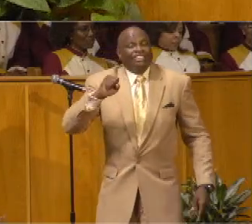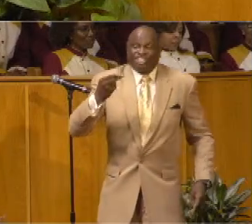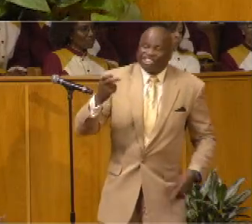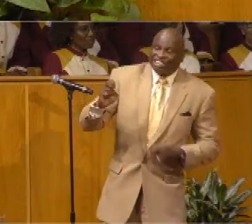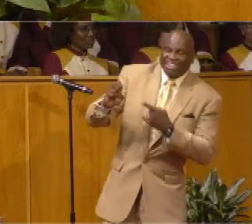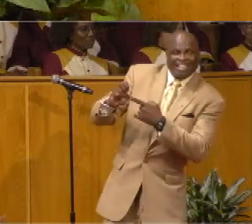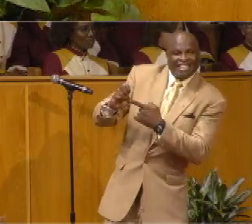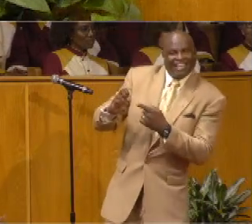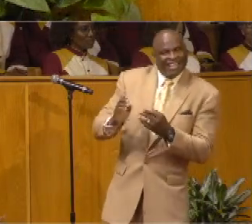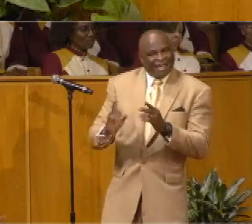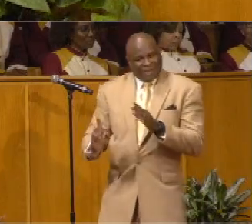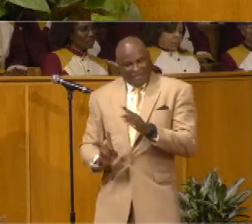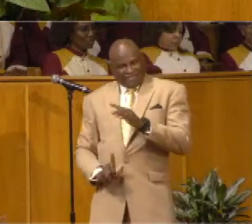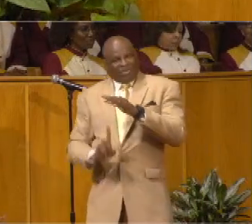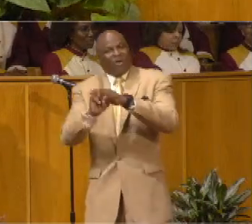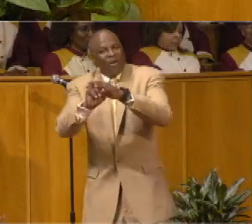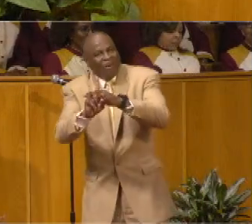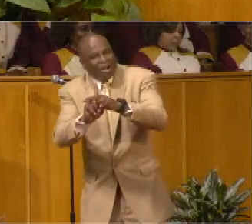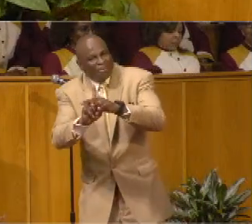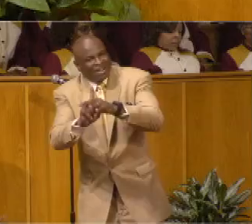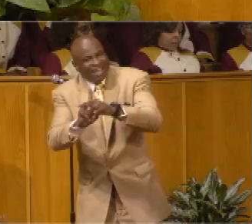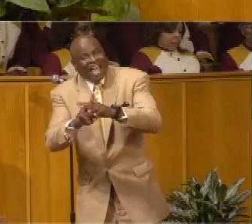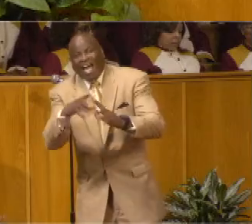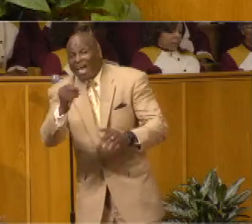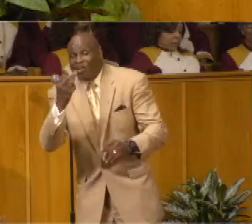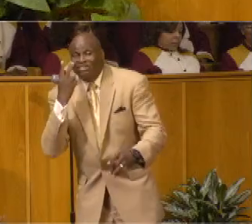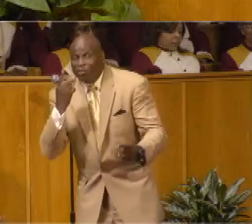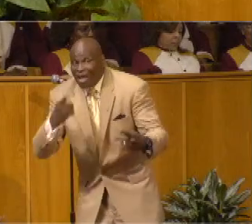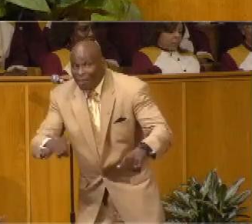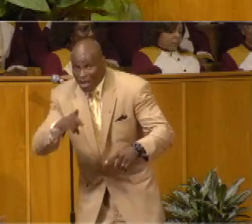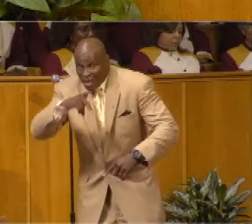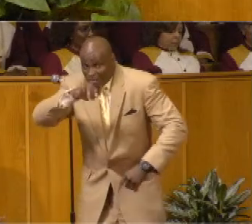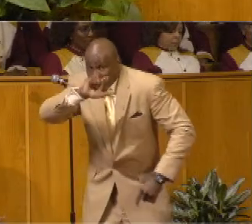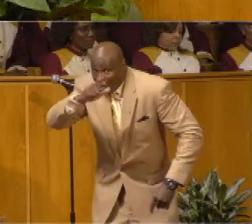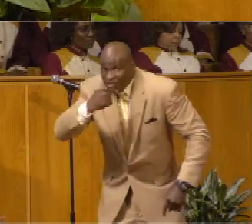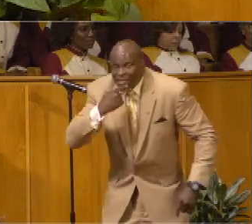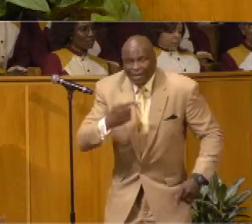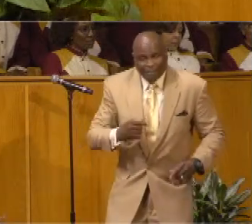She intercedes. And watch as Paul says,